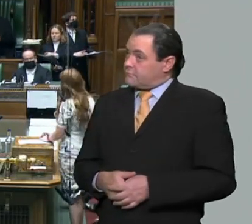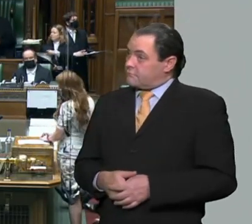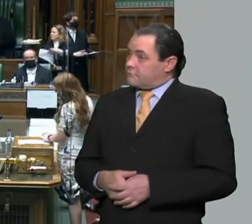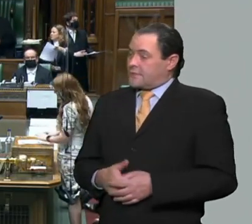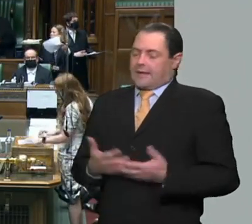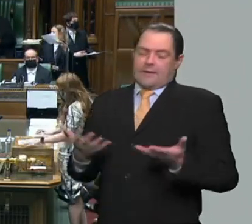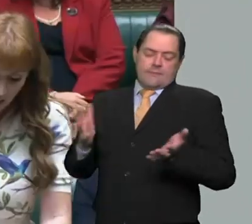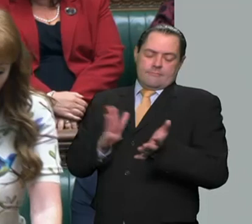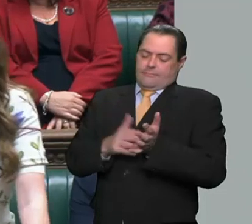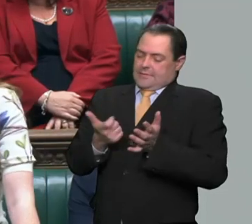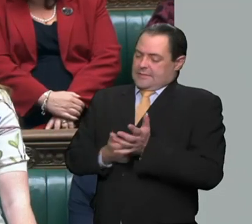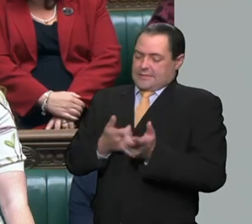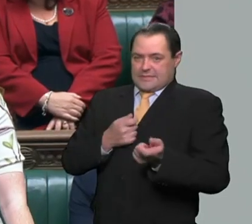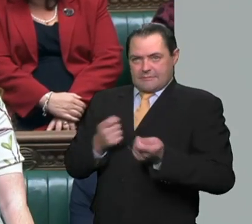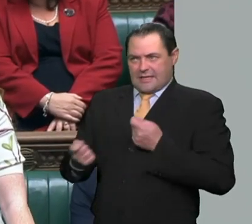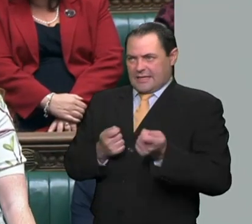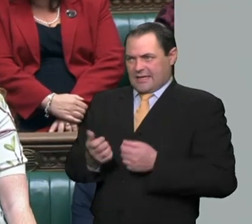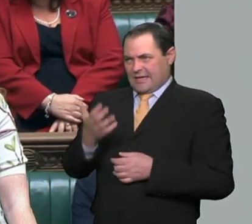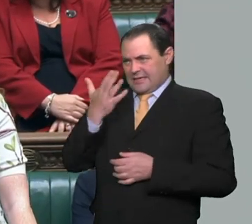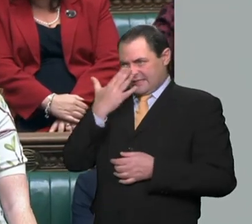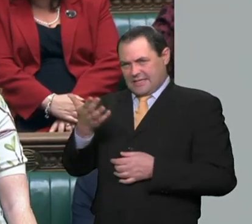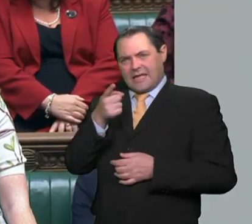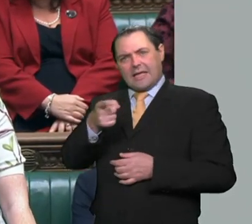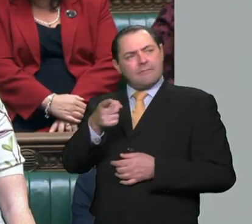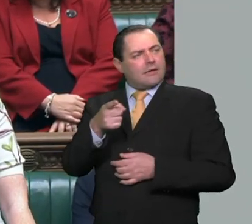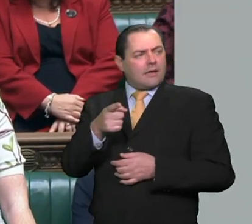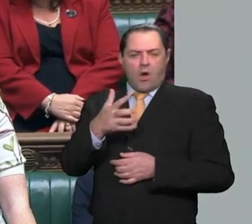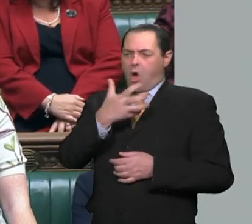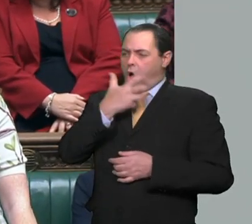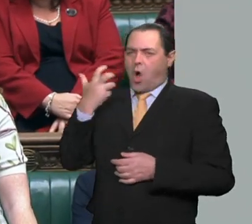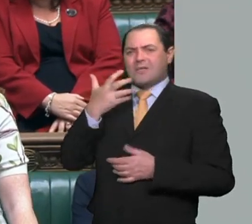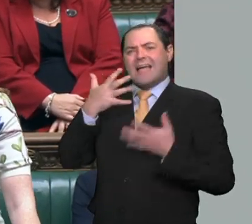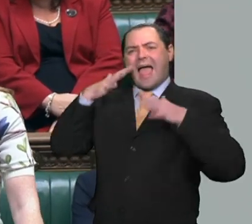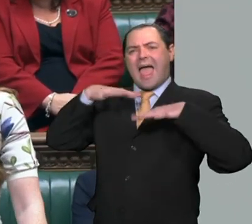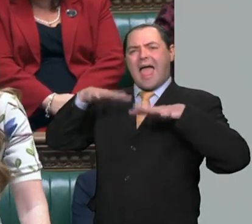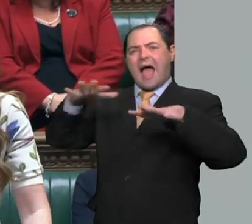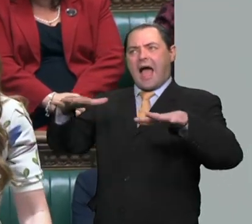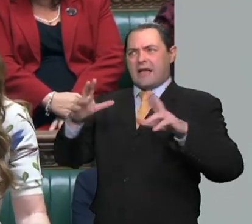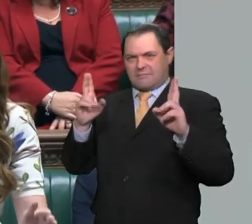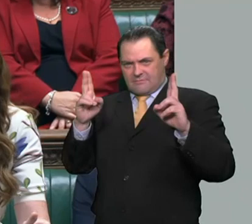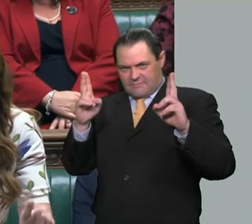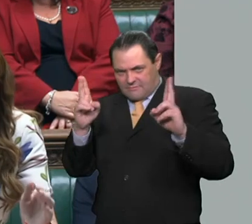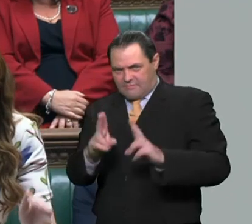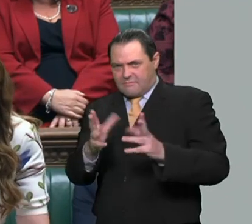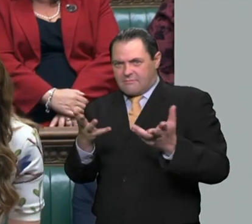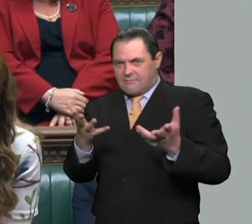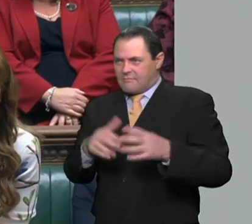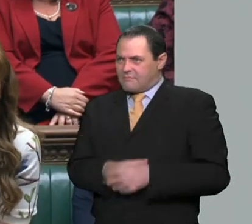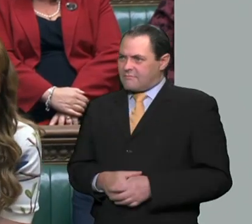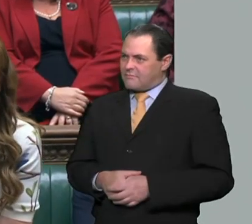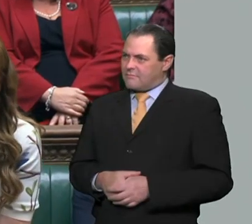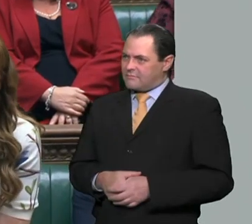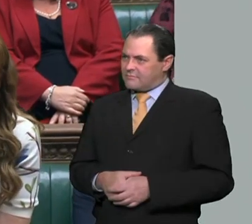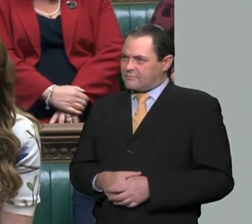Well, Mr. Speaker, I notice we have a shortage of hot air this week. But just as